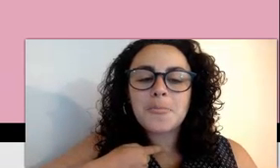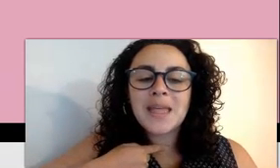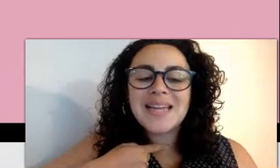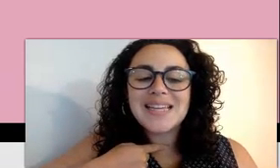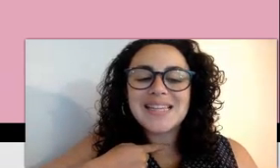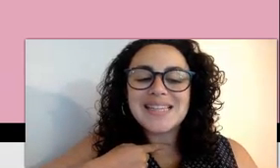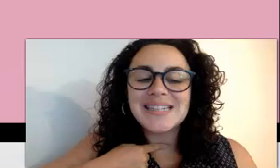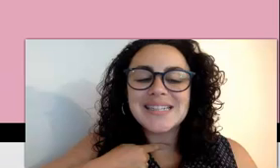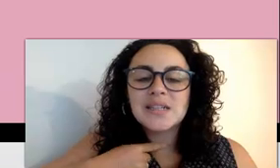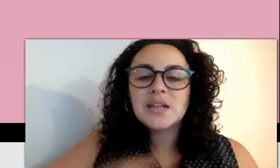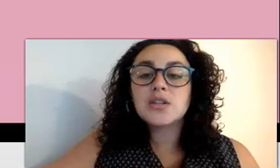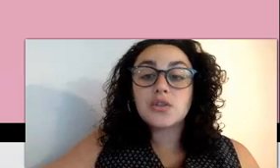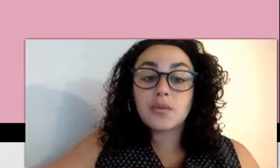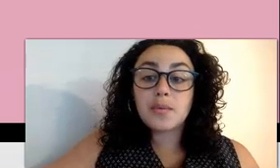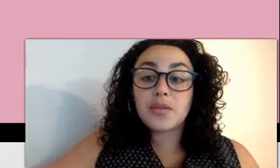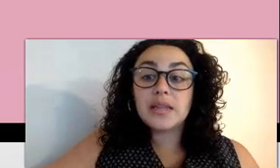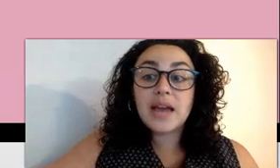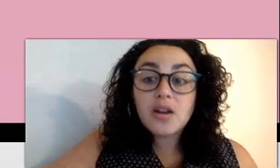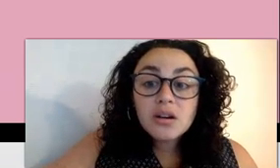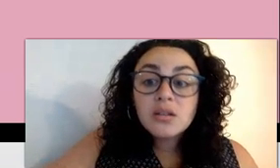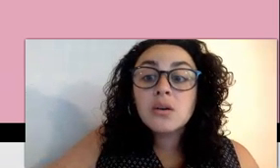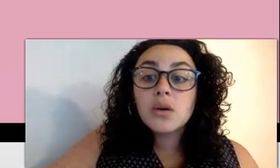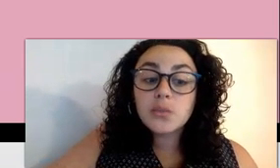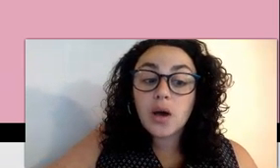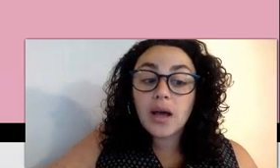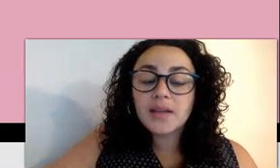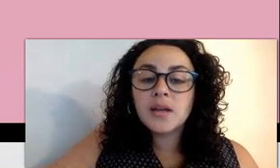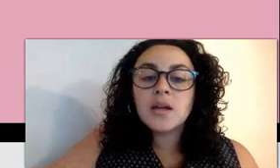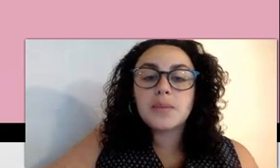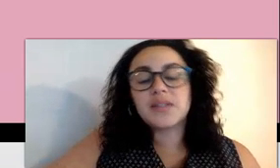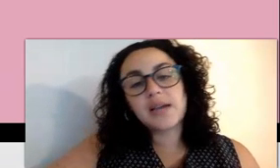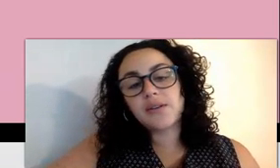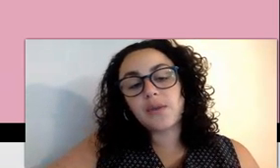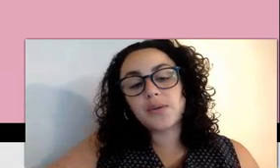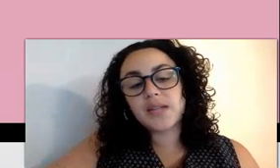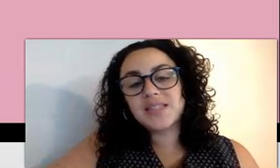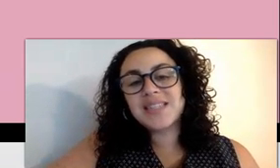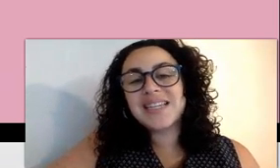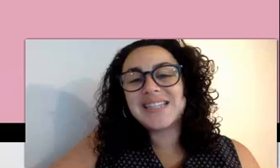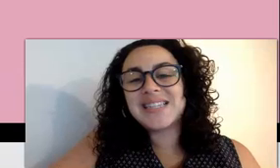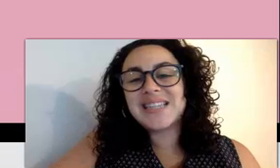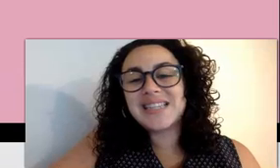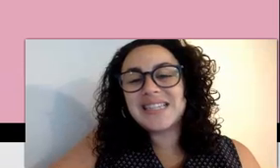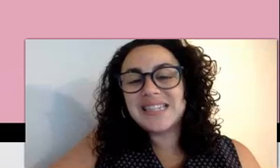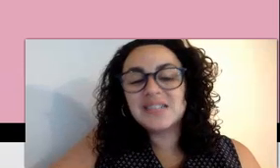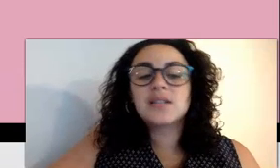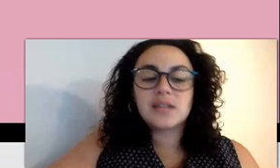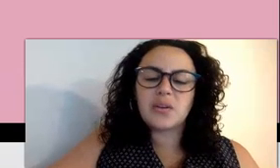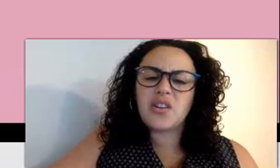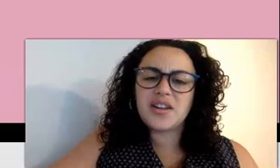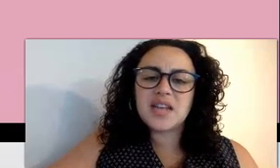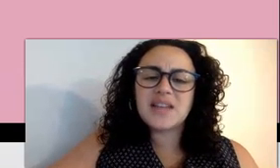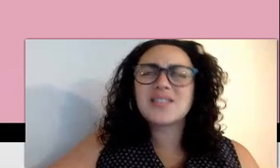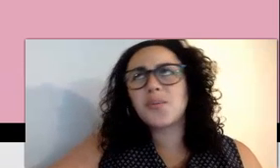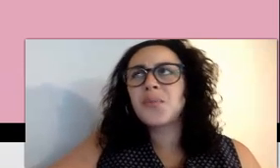try. Y. So remember, the letter is Y, but the sound it represents is Y that